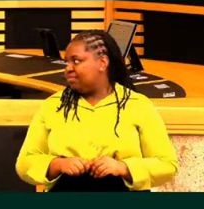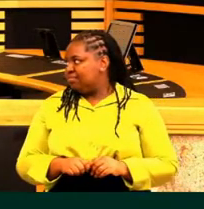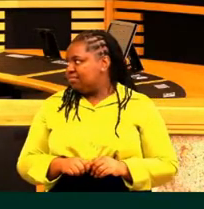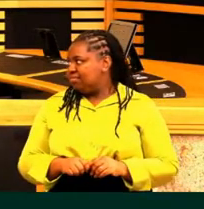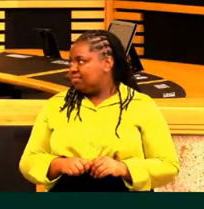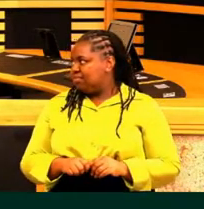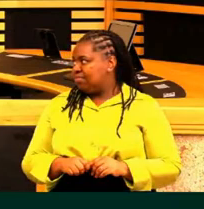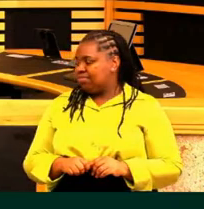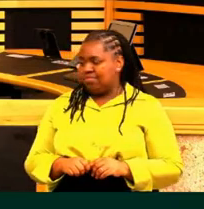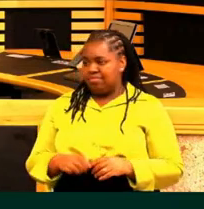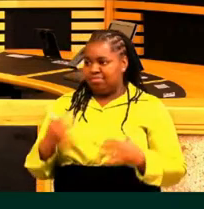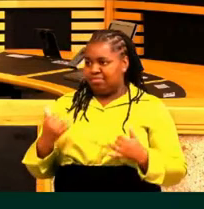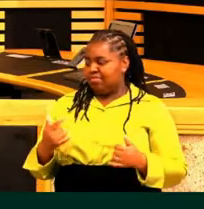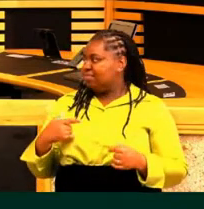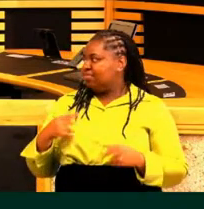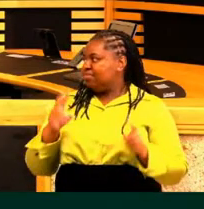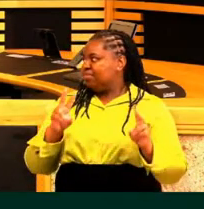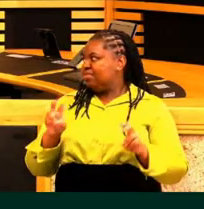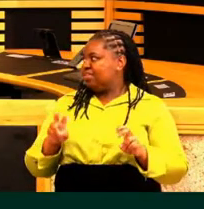um